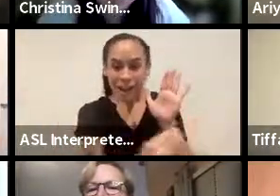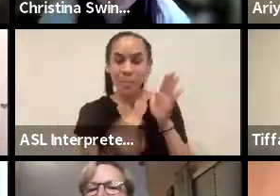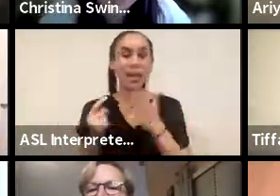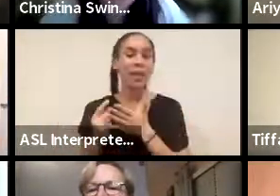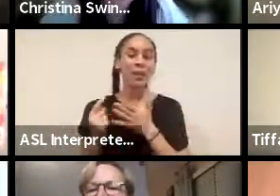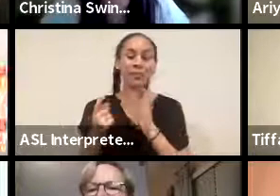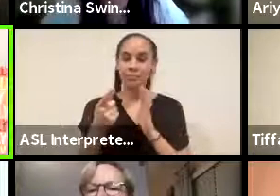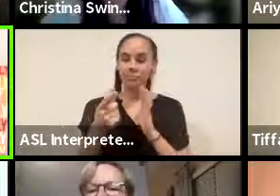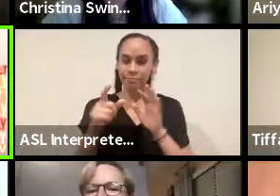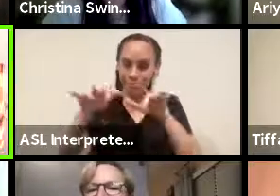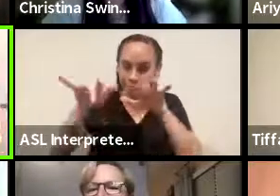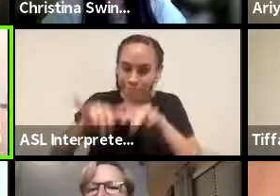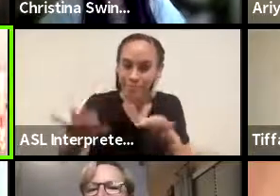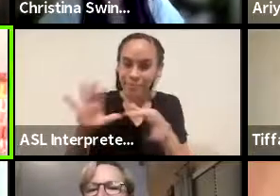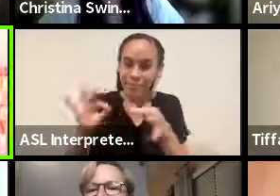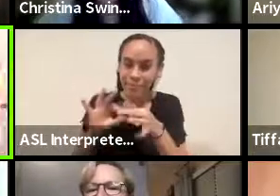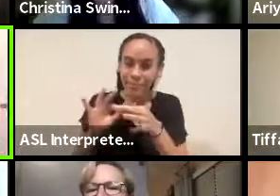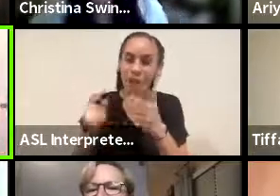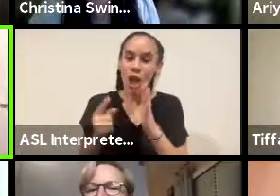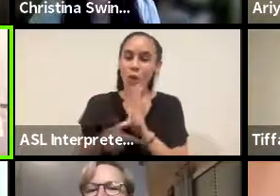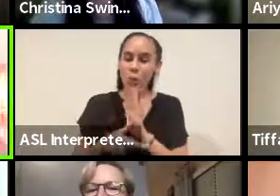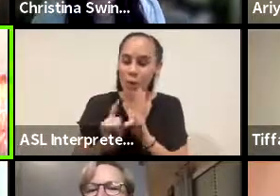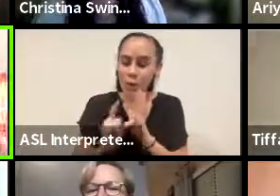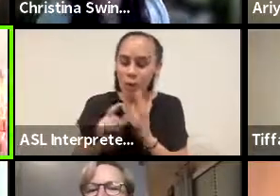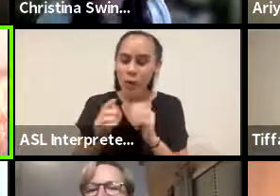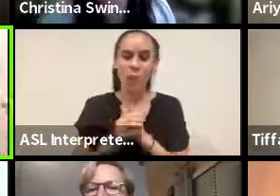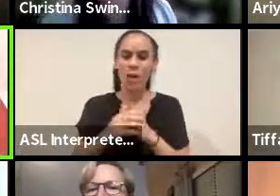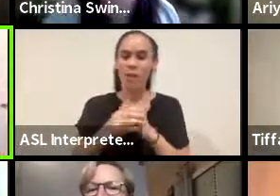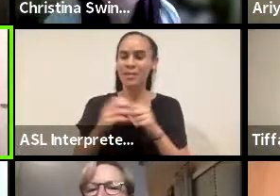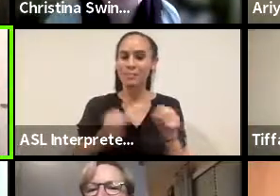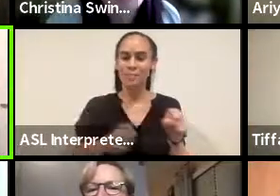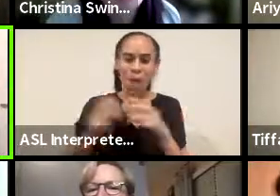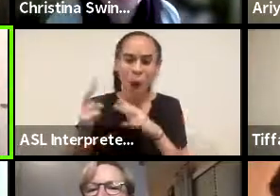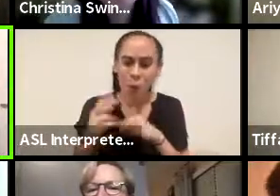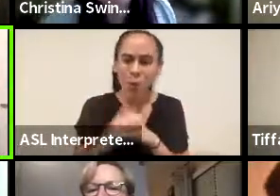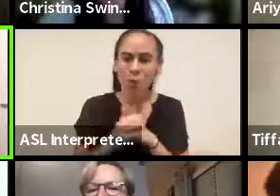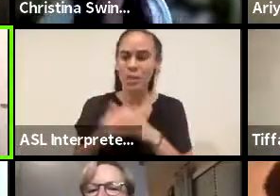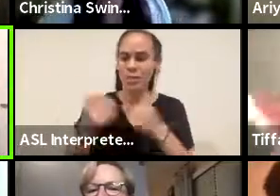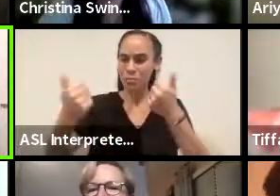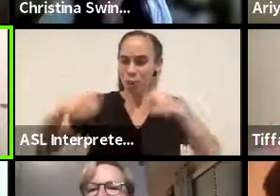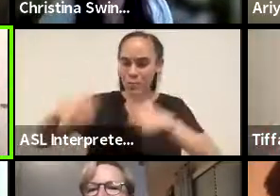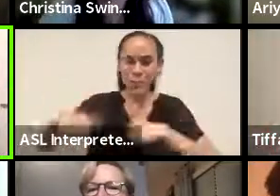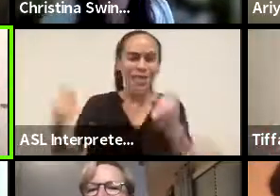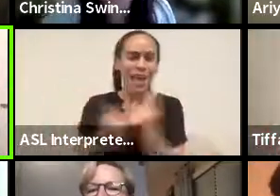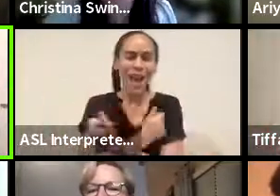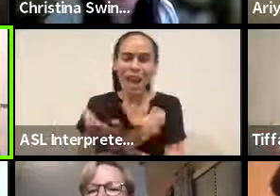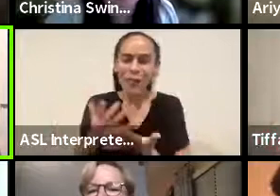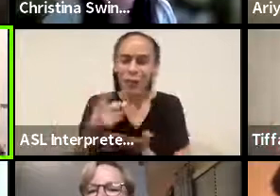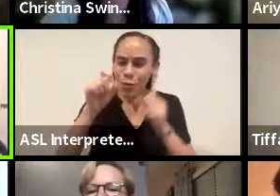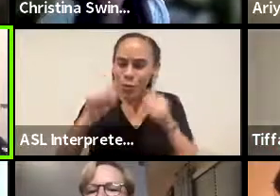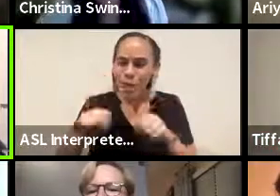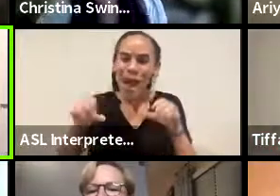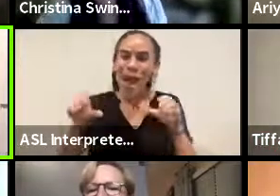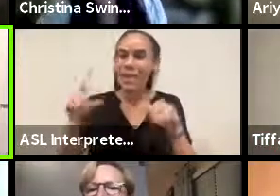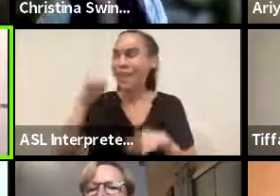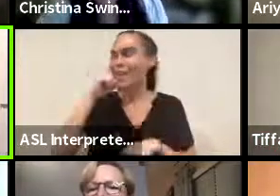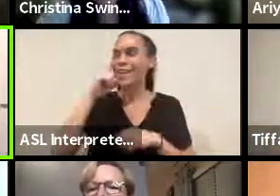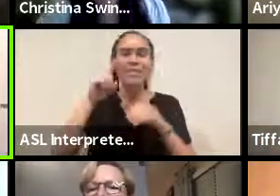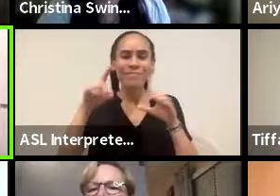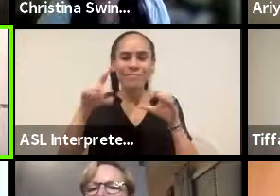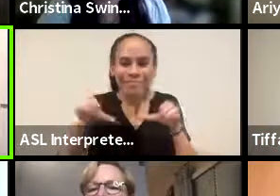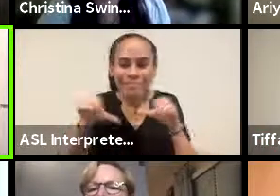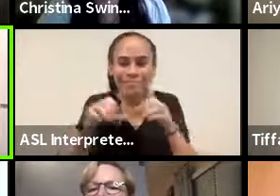book, spread the good word, post about the book, everything you can to support Melinda in this moment and this great work.